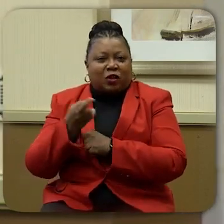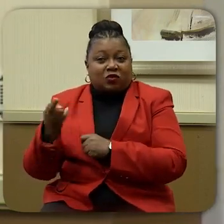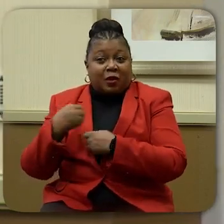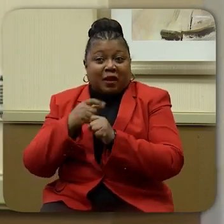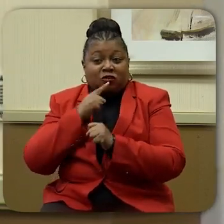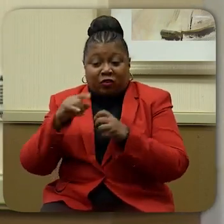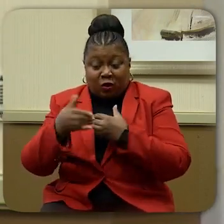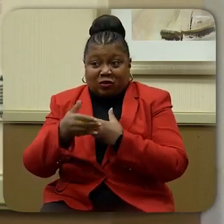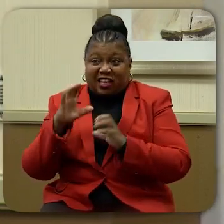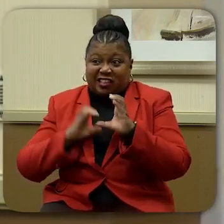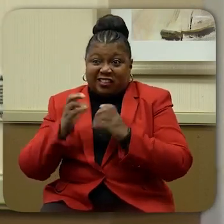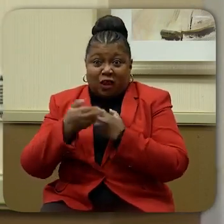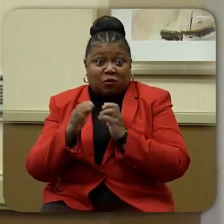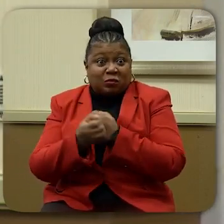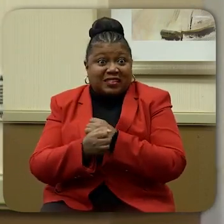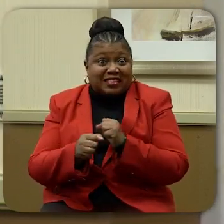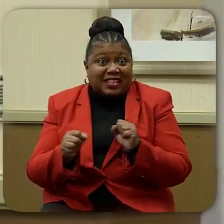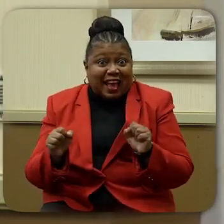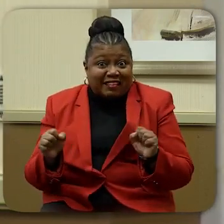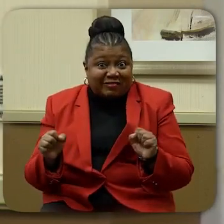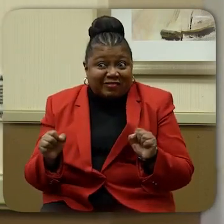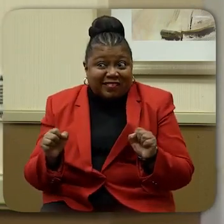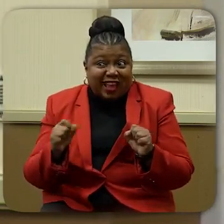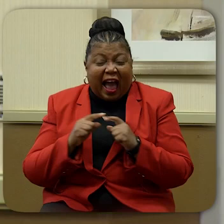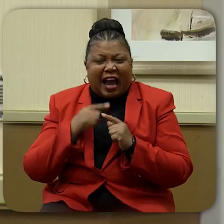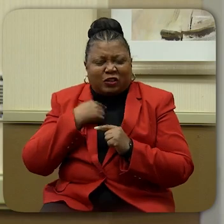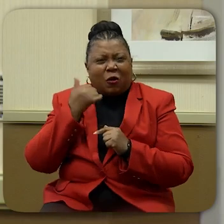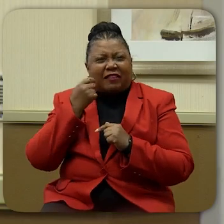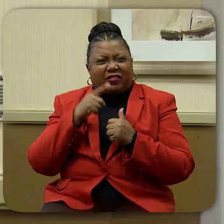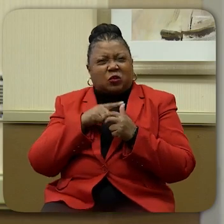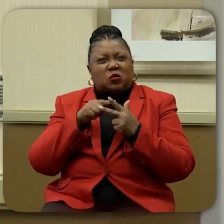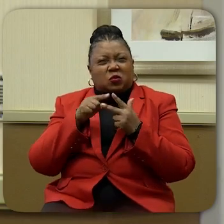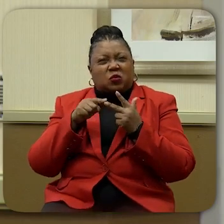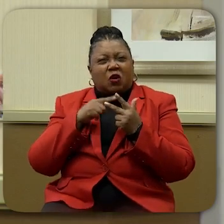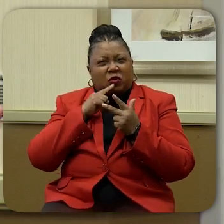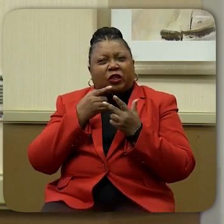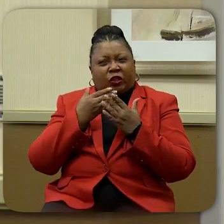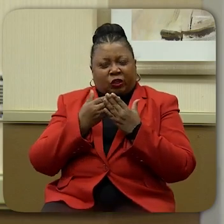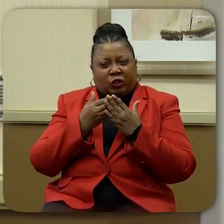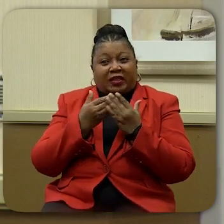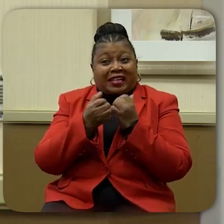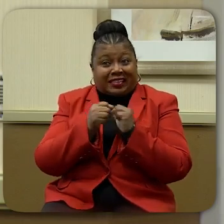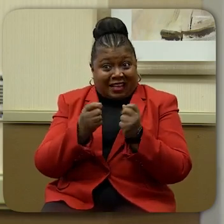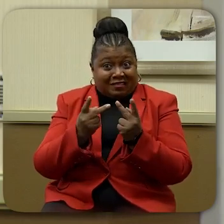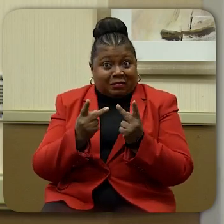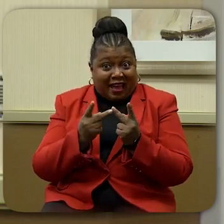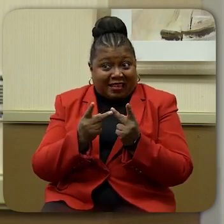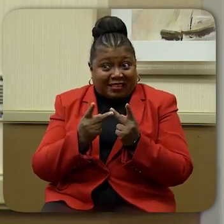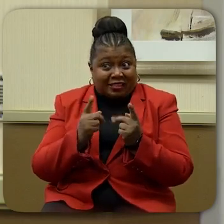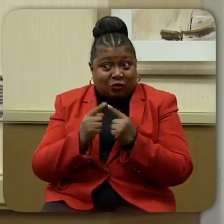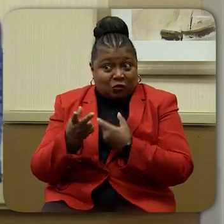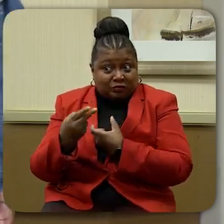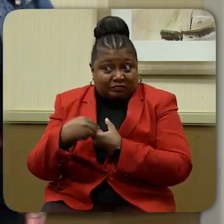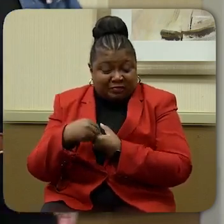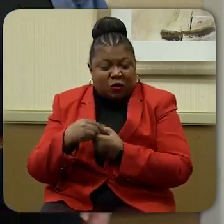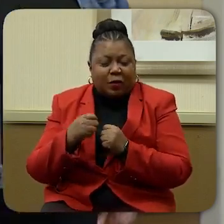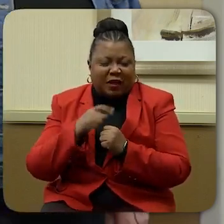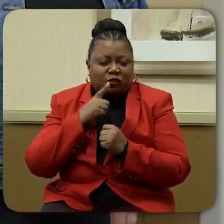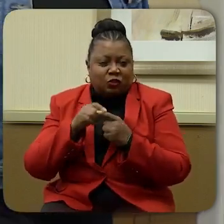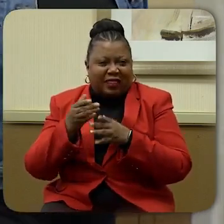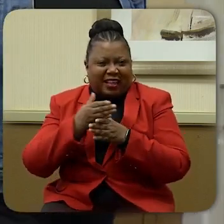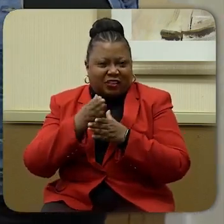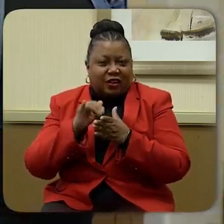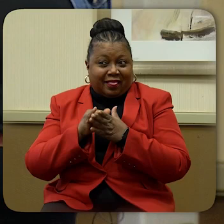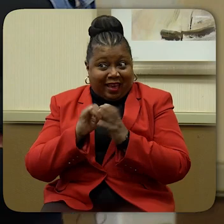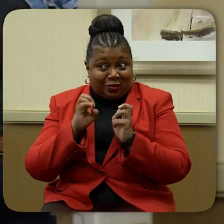they're safe? And so I have a couple different ones that I know are good and safe places for youth to be. So we'll make sure that we